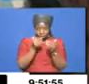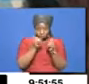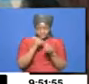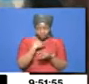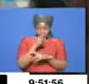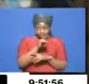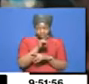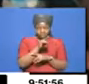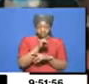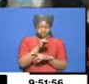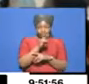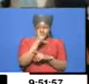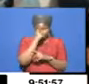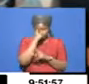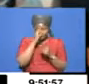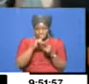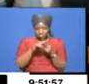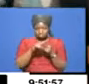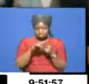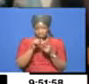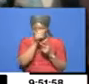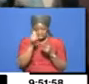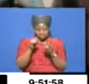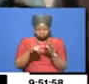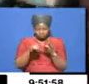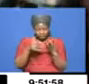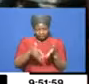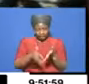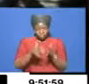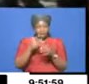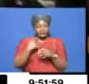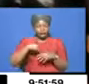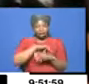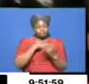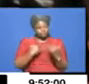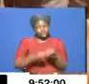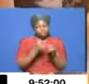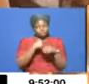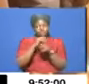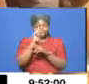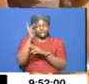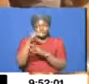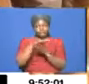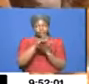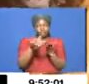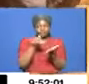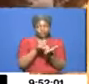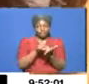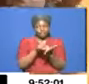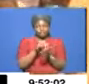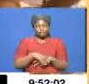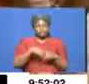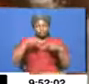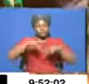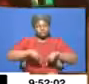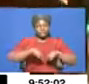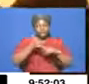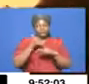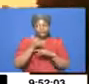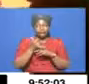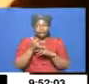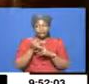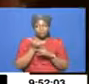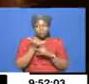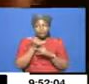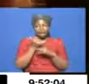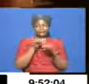and now Africa. And so we're trying to make Kenya the center of gaming for Africa. Today, mobile gaming accounts for